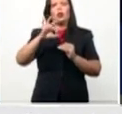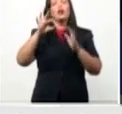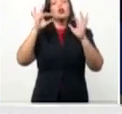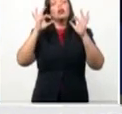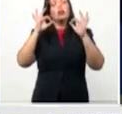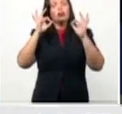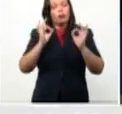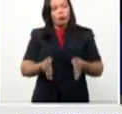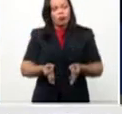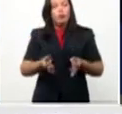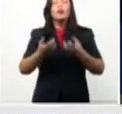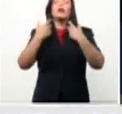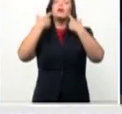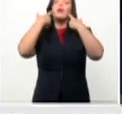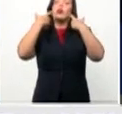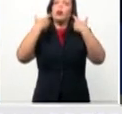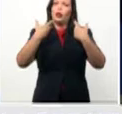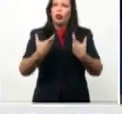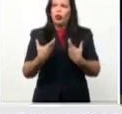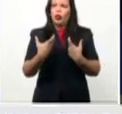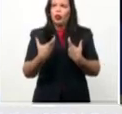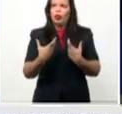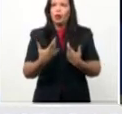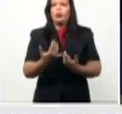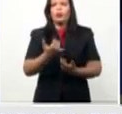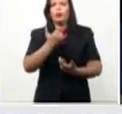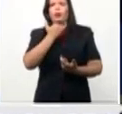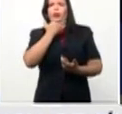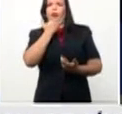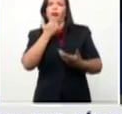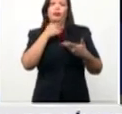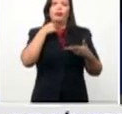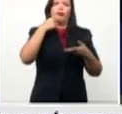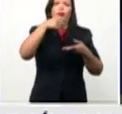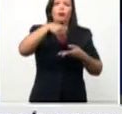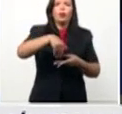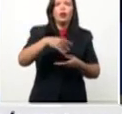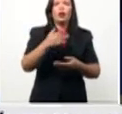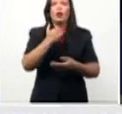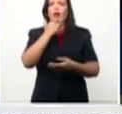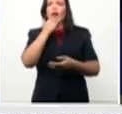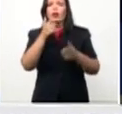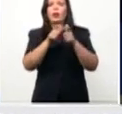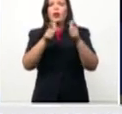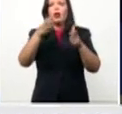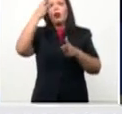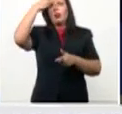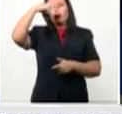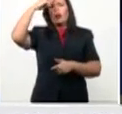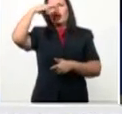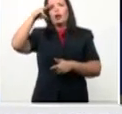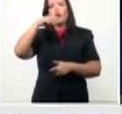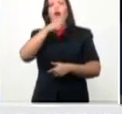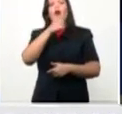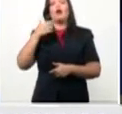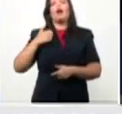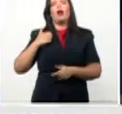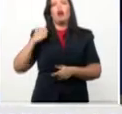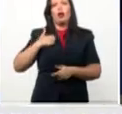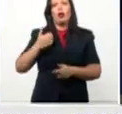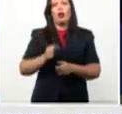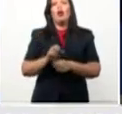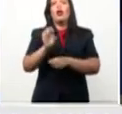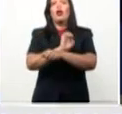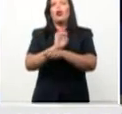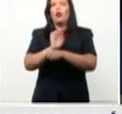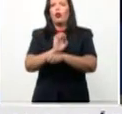we highlight those countries with the highest, which are Mexico, Canada, Ecuador, Brazil,